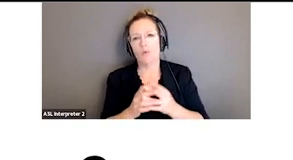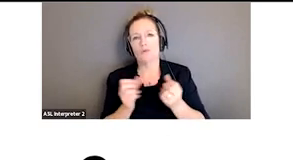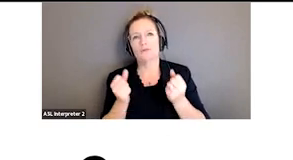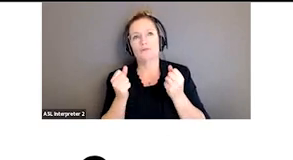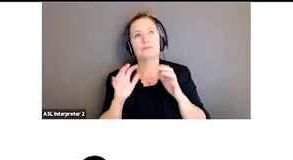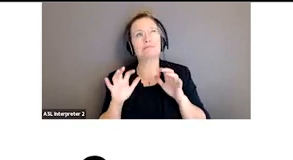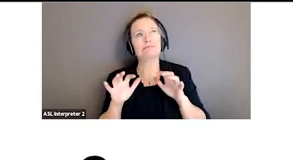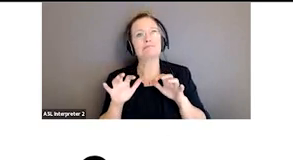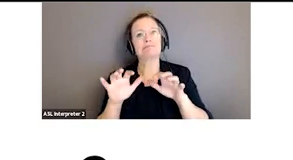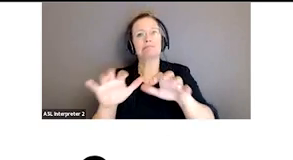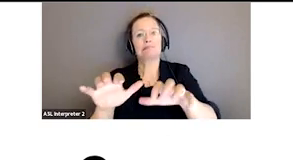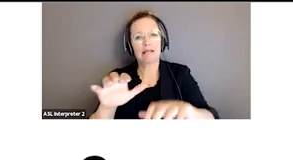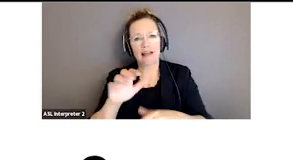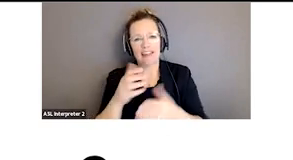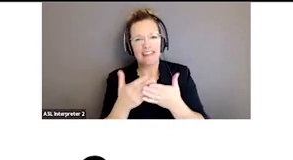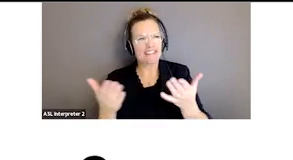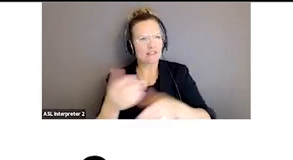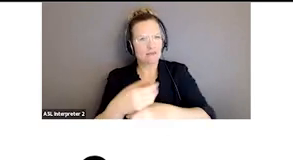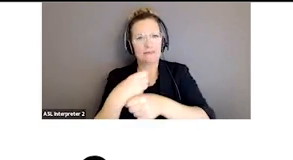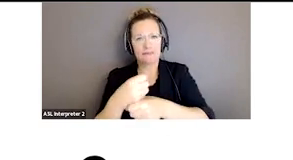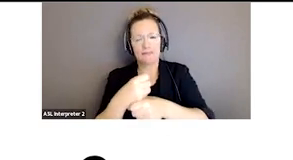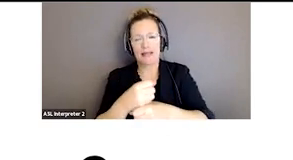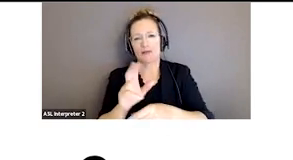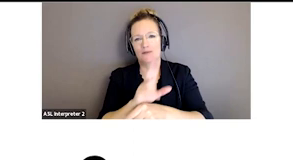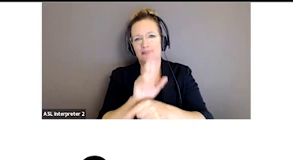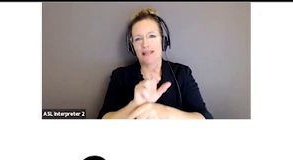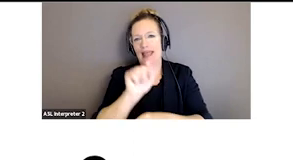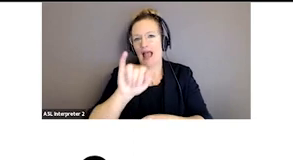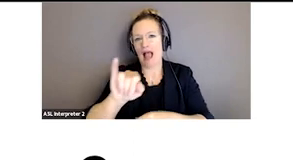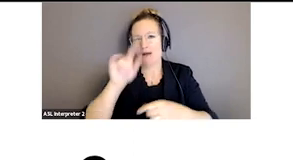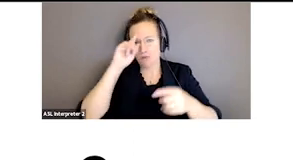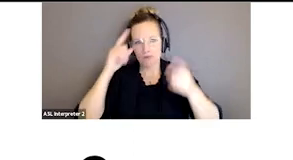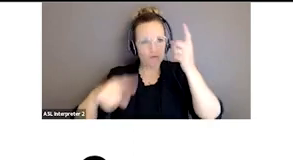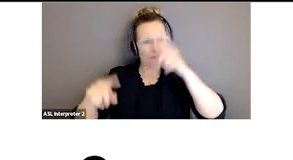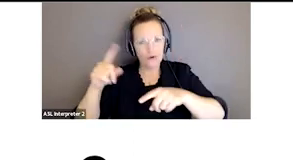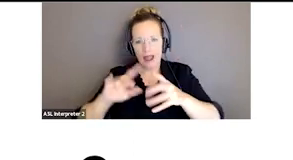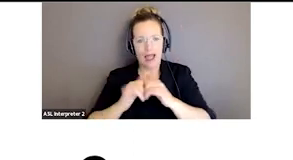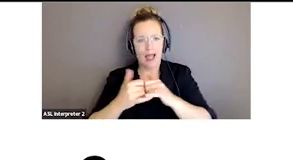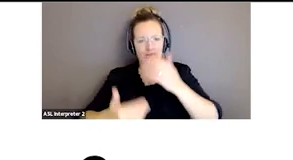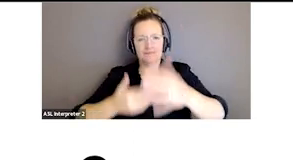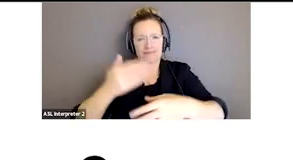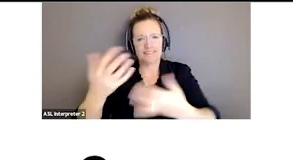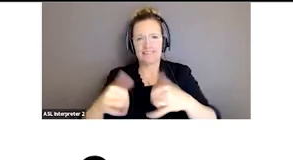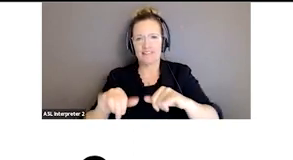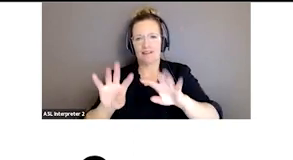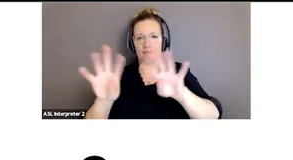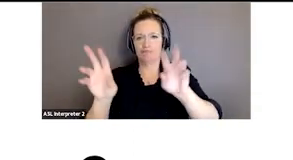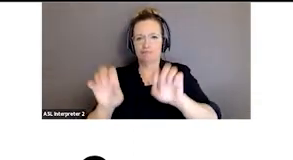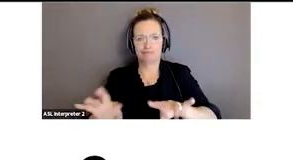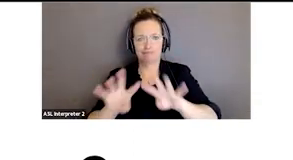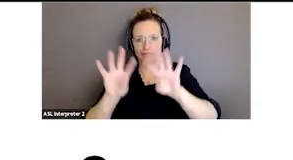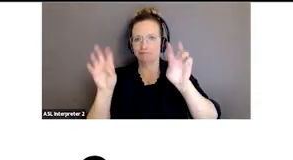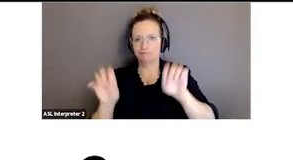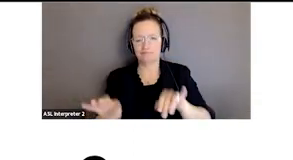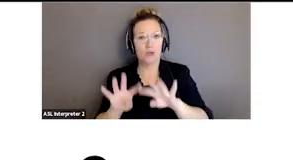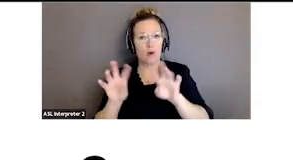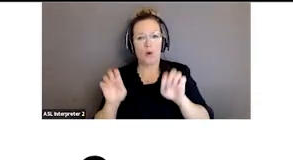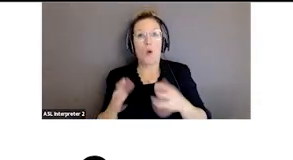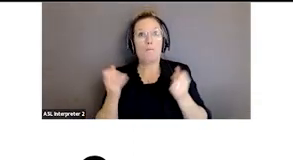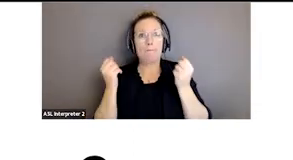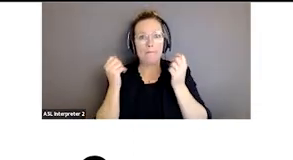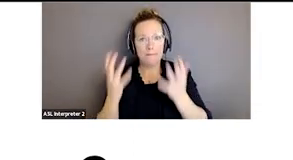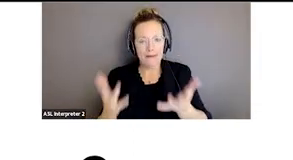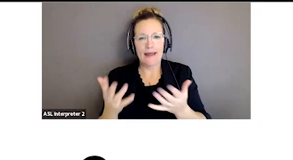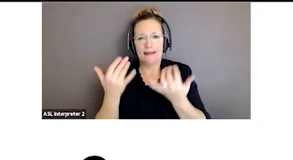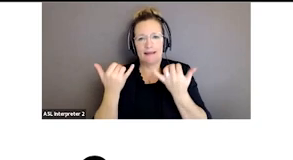There is a lot of things that are not settled yet. There are a lot of cases that are going through various